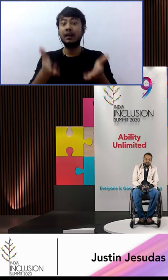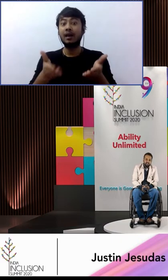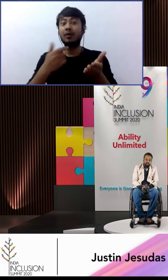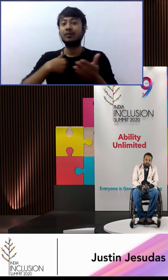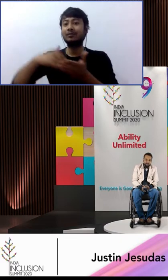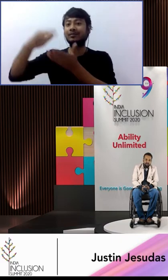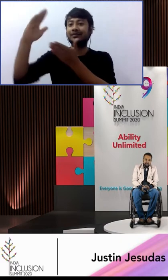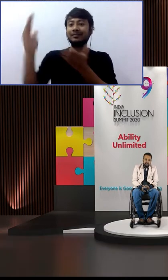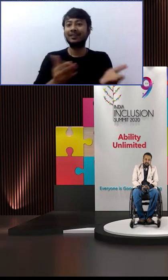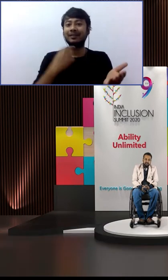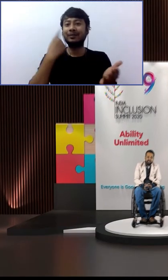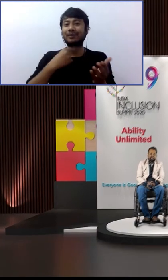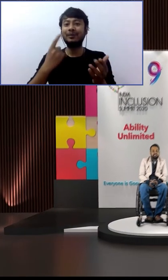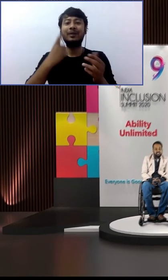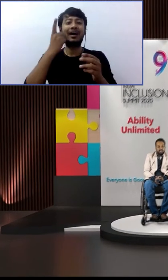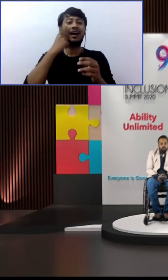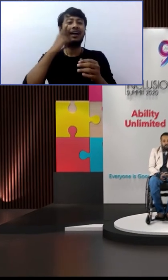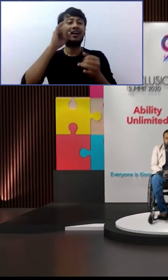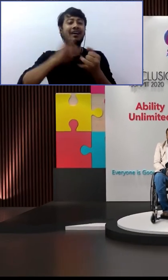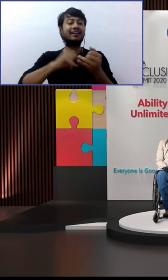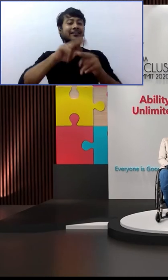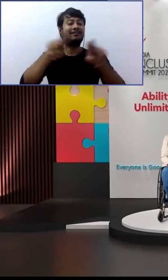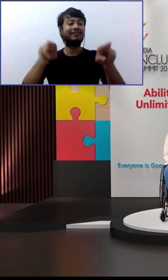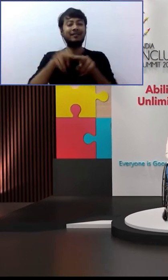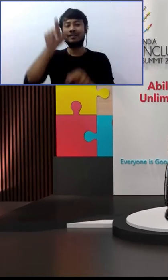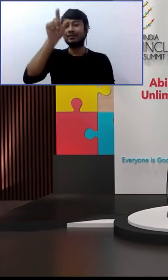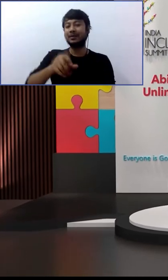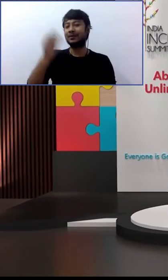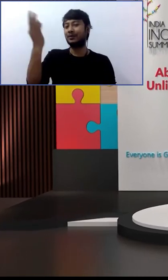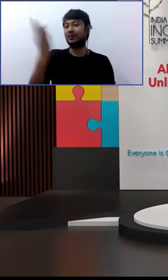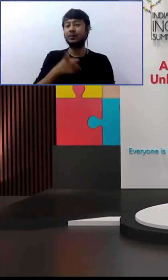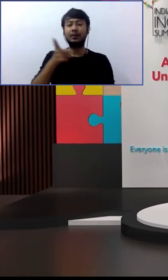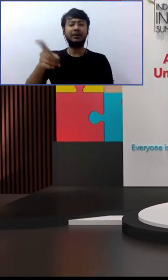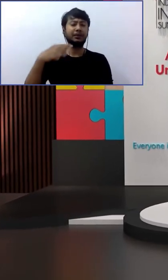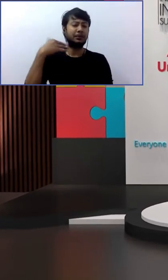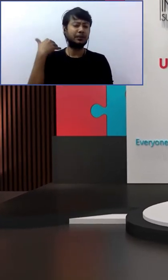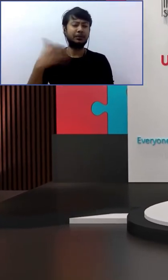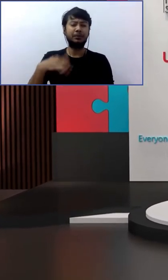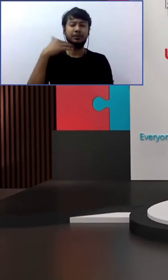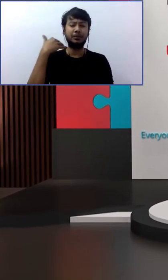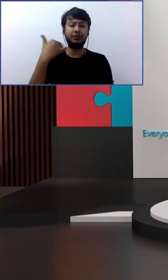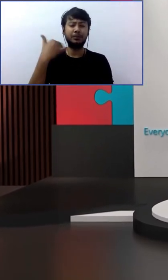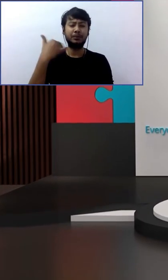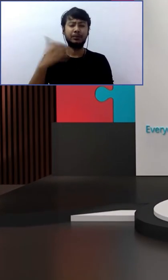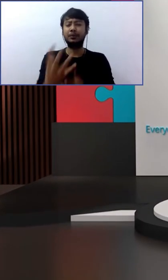the IIS family. He is indeed one of our true spokespersons for inclusion.